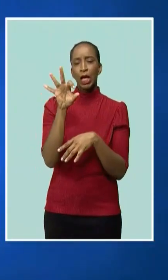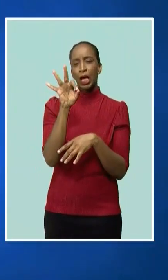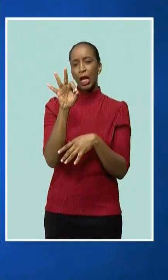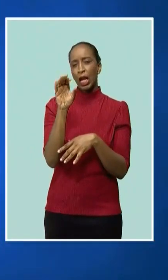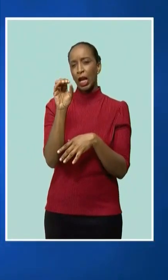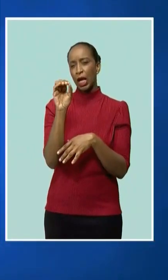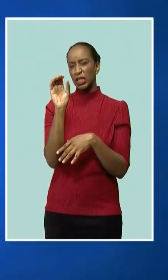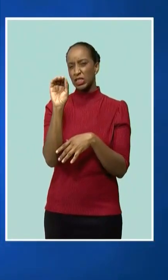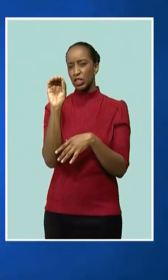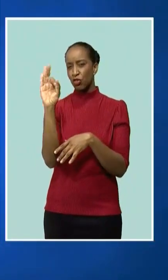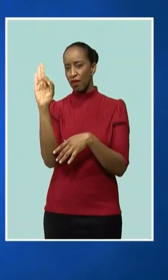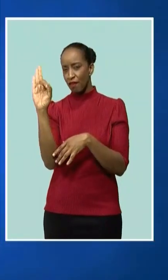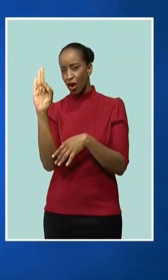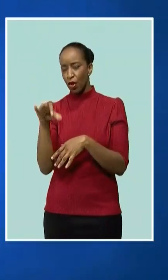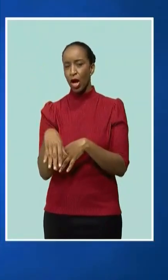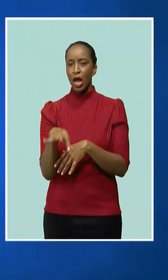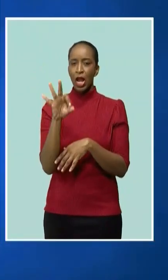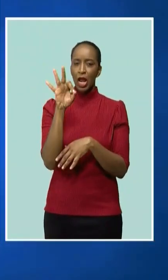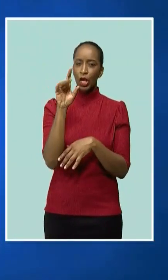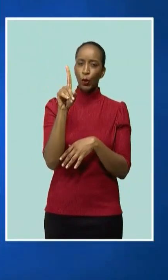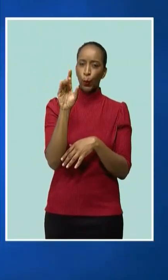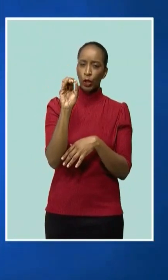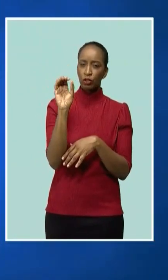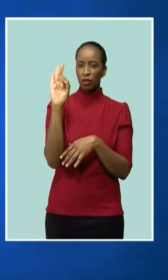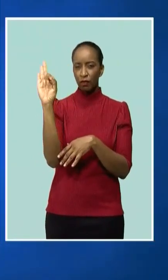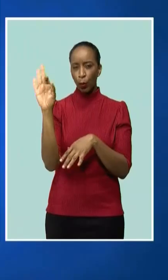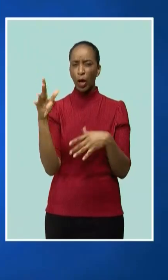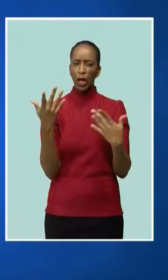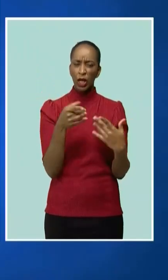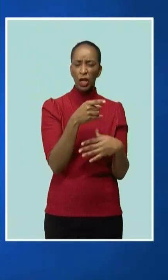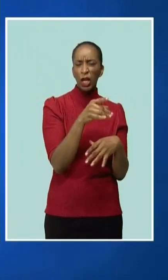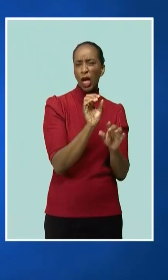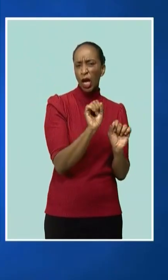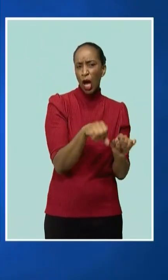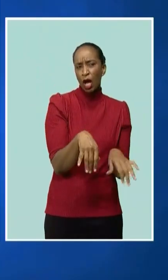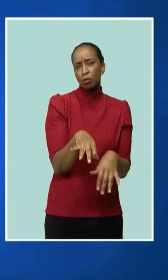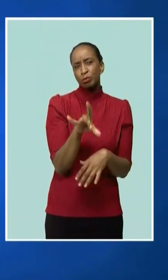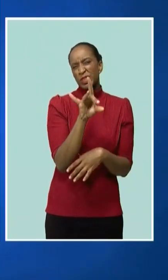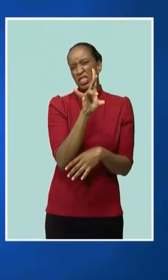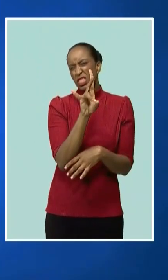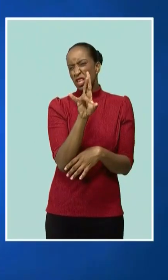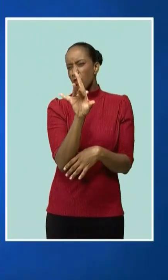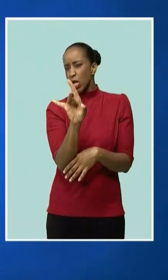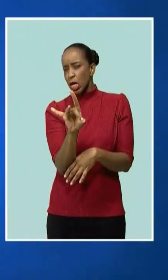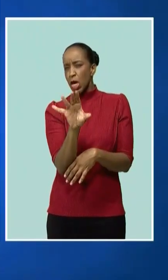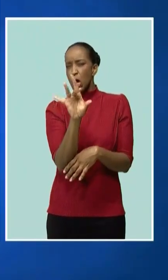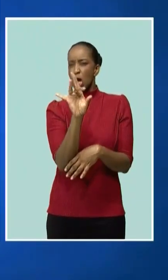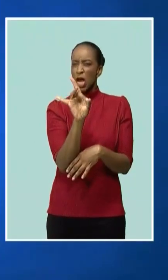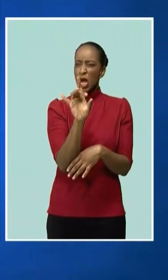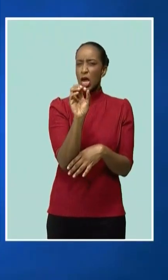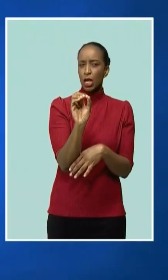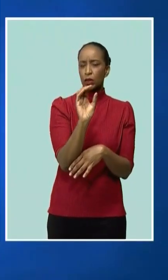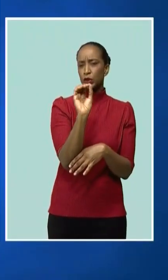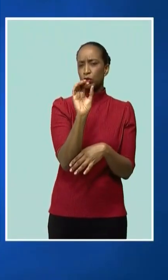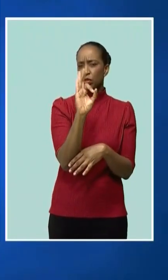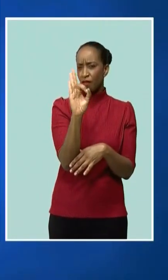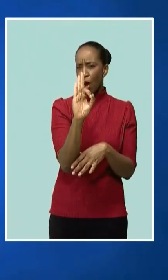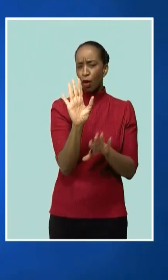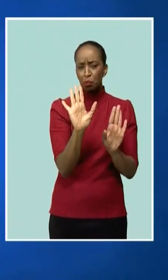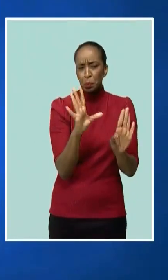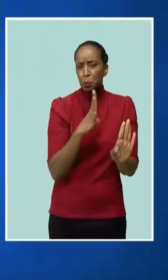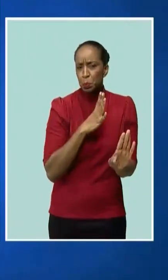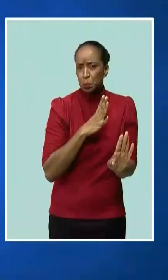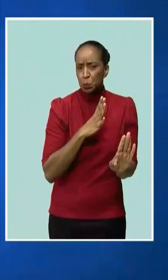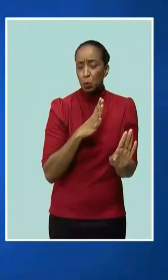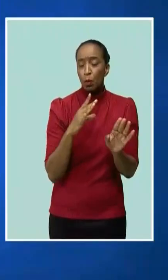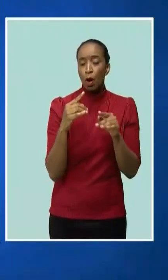91 degrees. A cow can tolerate 78, 80 degrees. From the time you go beyond that, the cow becomes